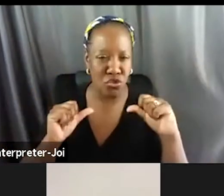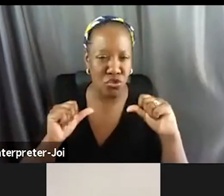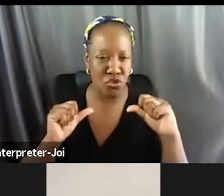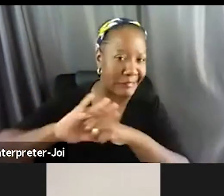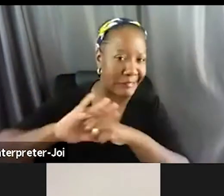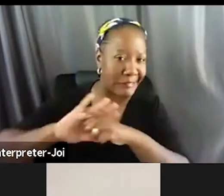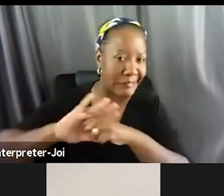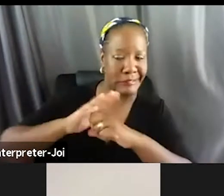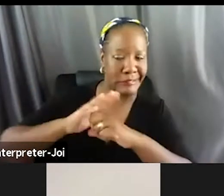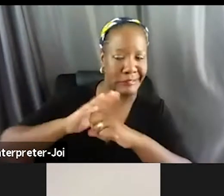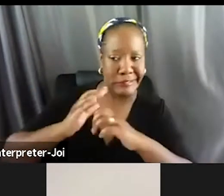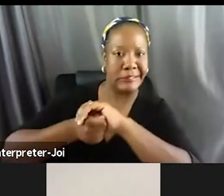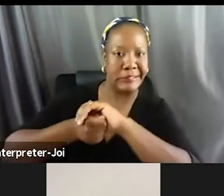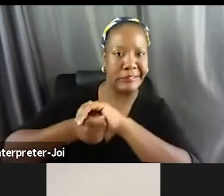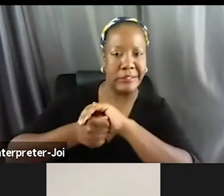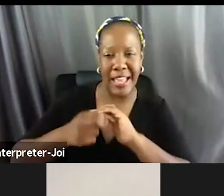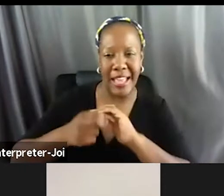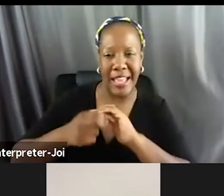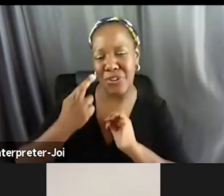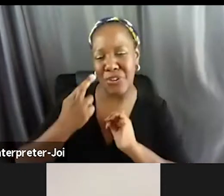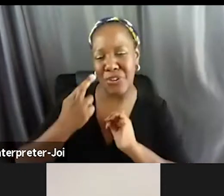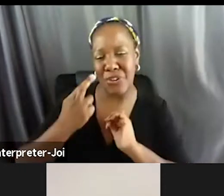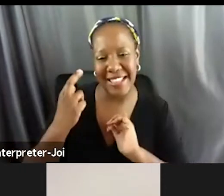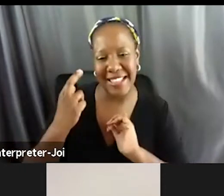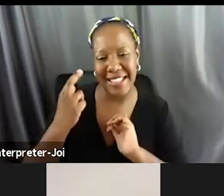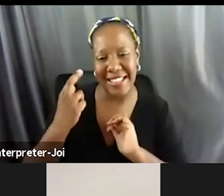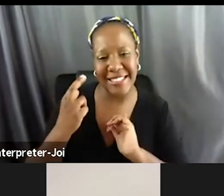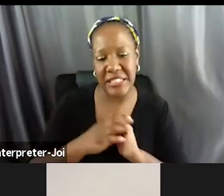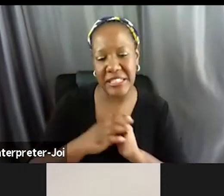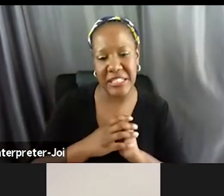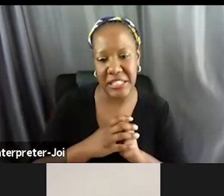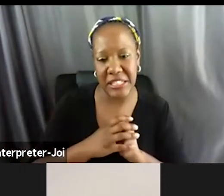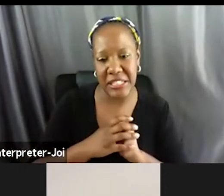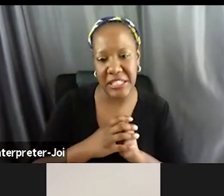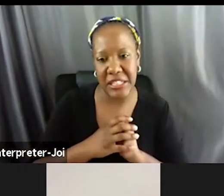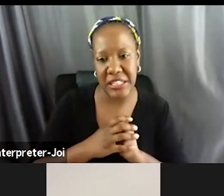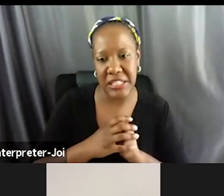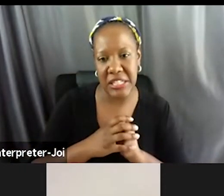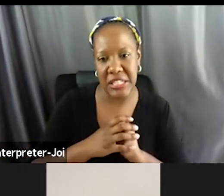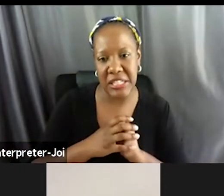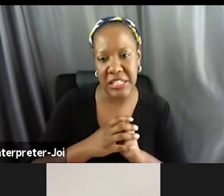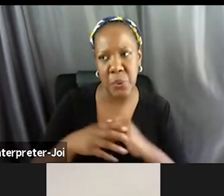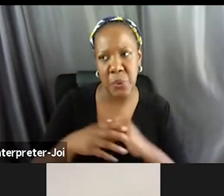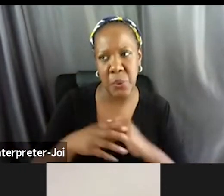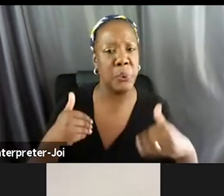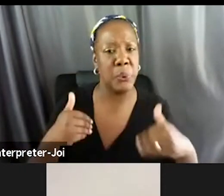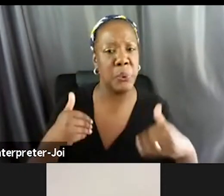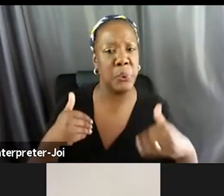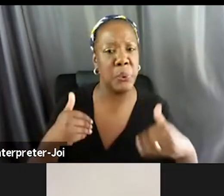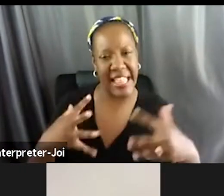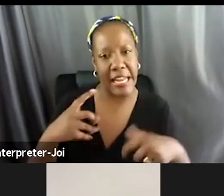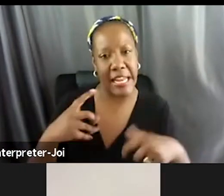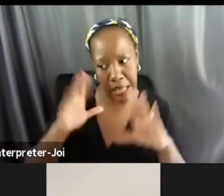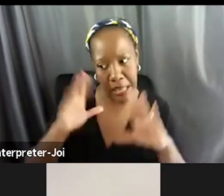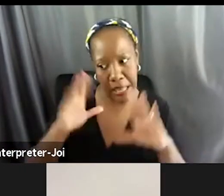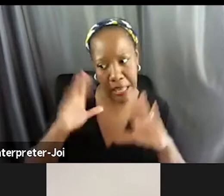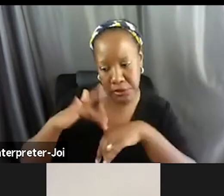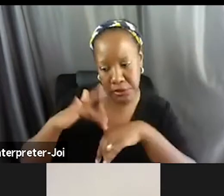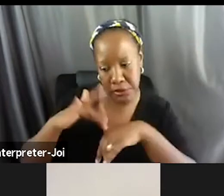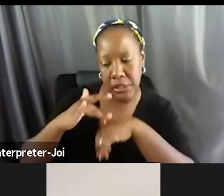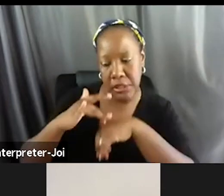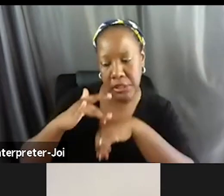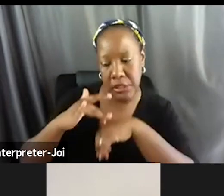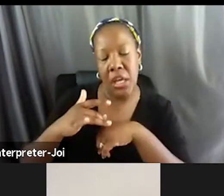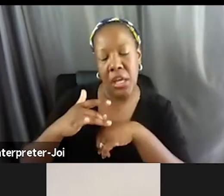realized it was a lot of time spent trying to do that. And through a series of